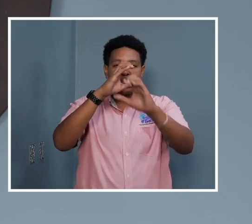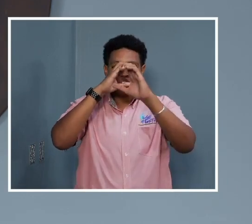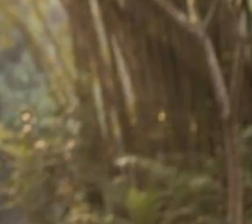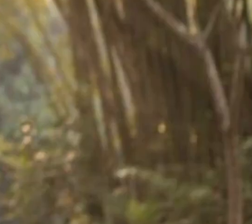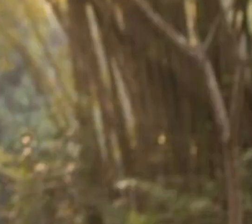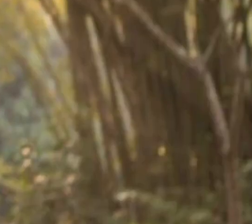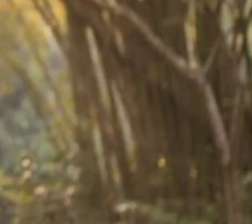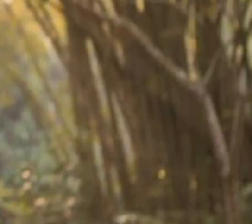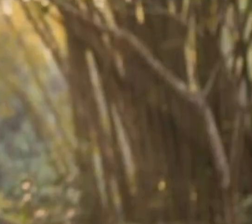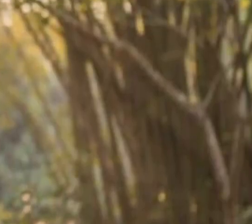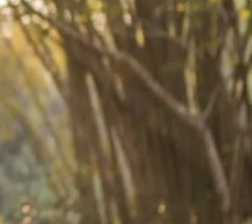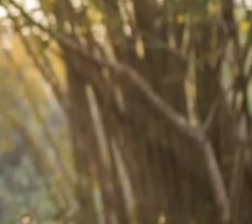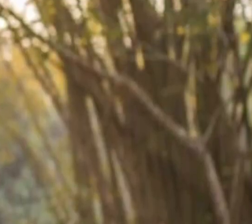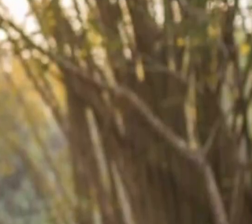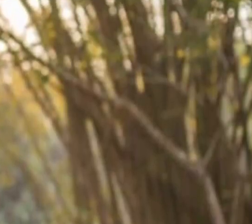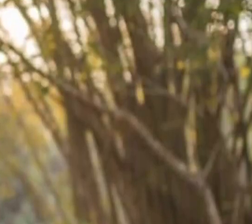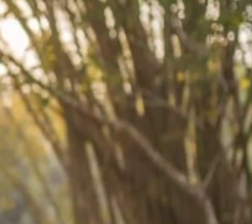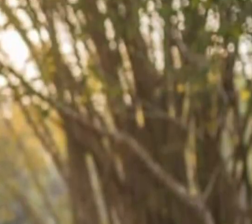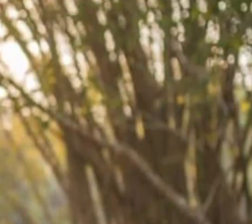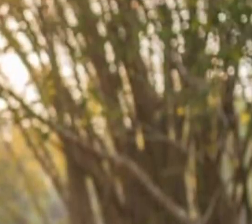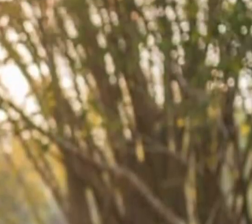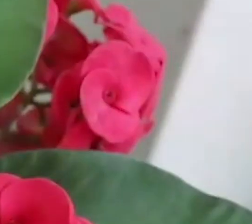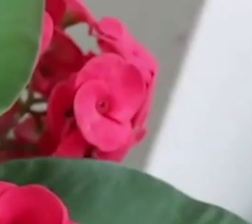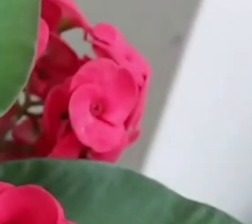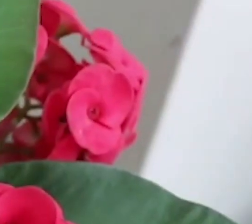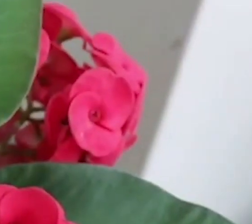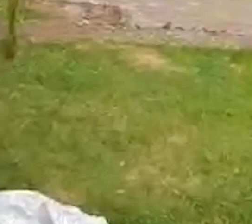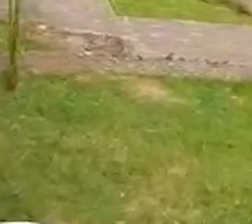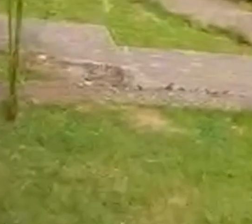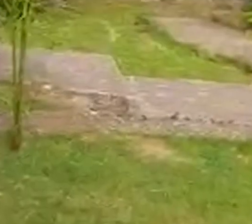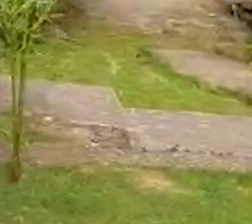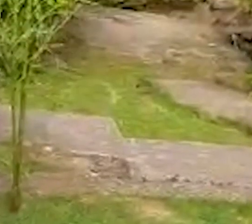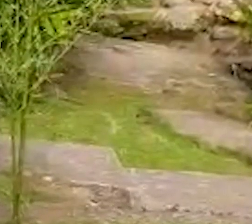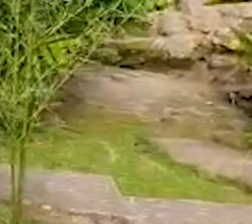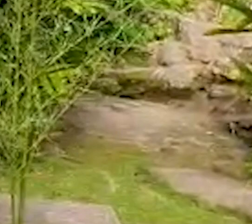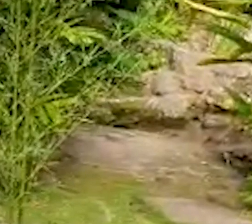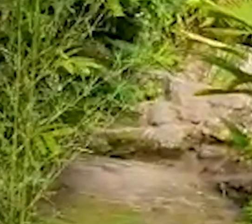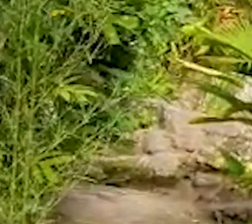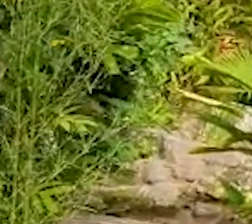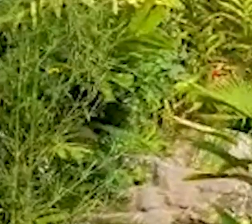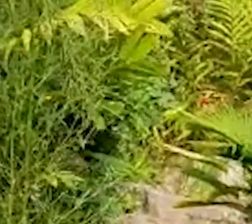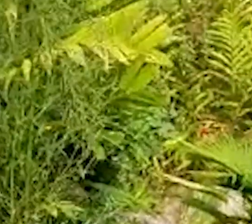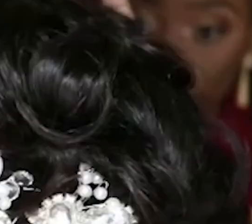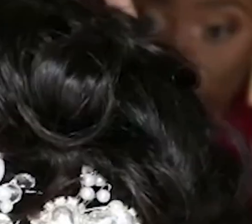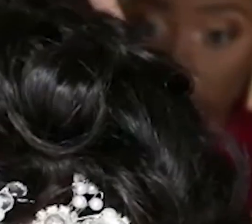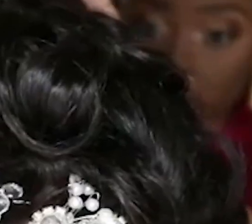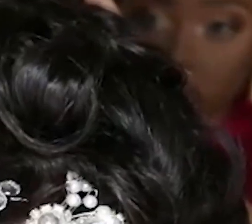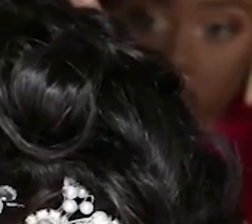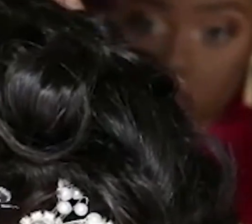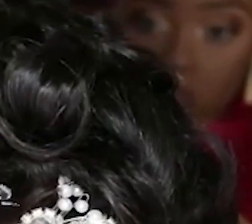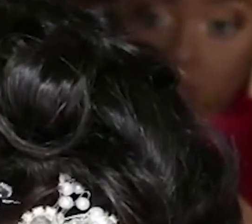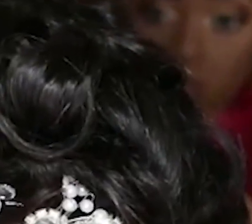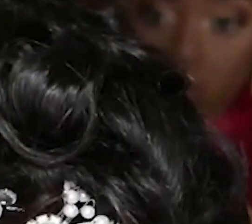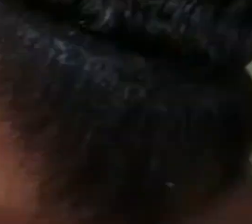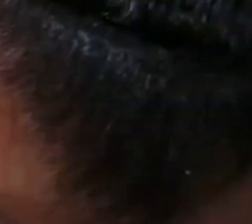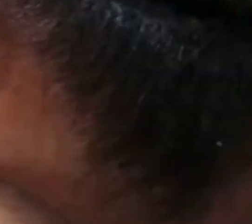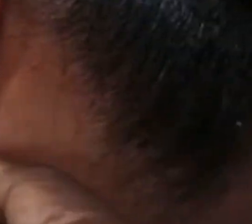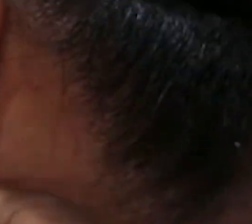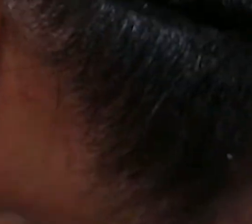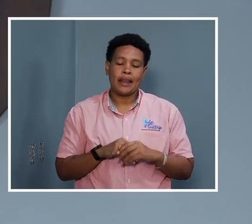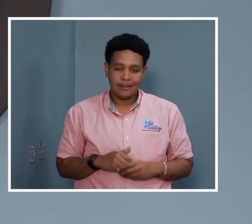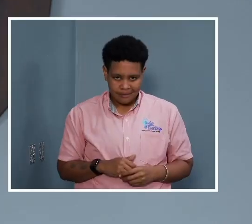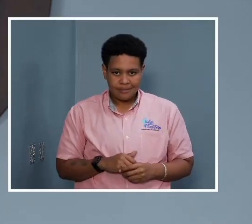prohibited. For weddings, no more than 50 persons will be permitted to physically attend a wedding.